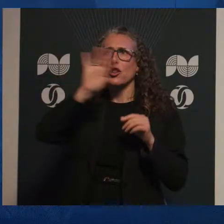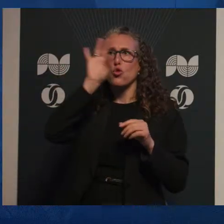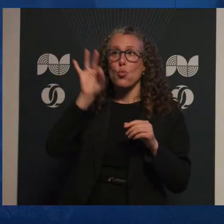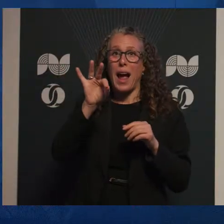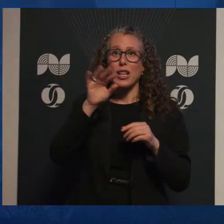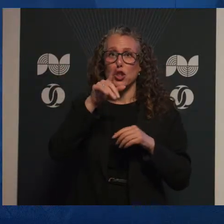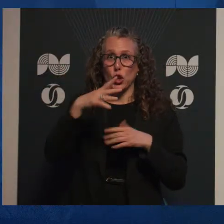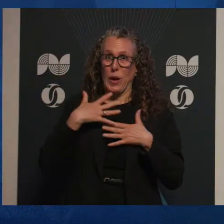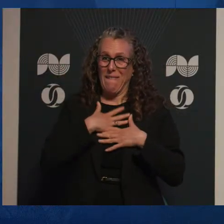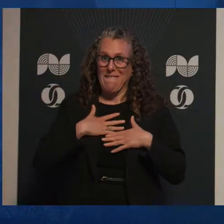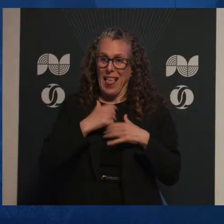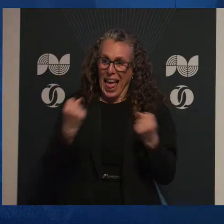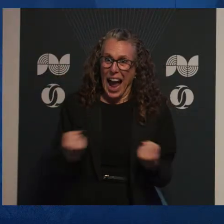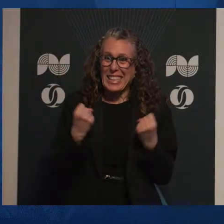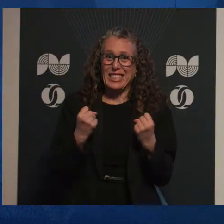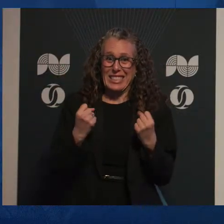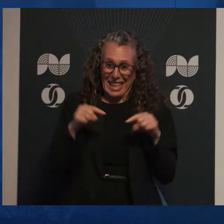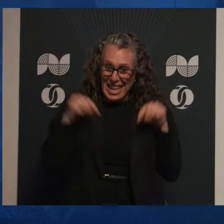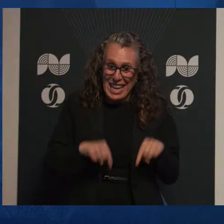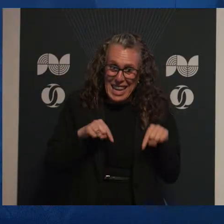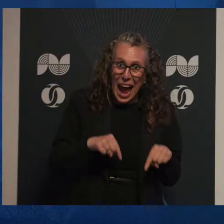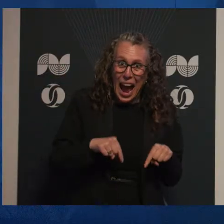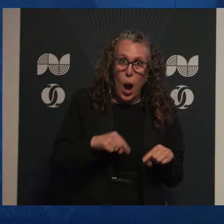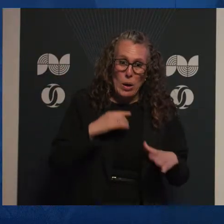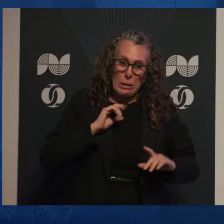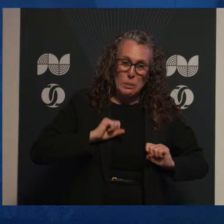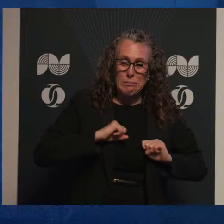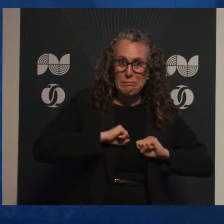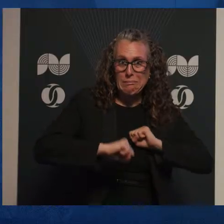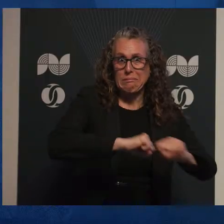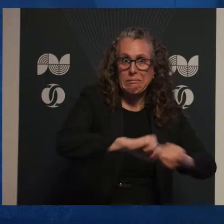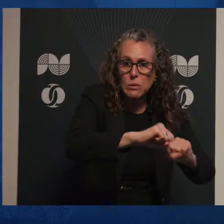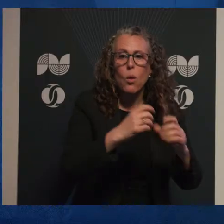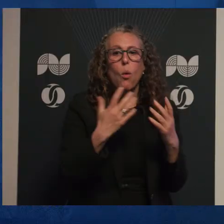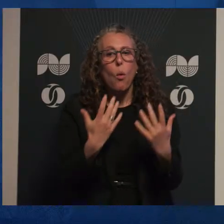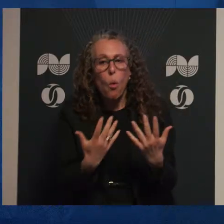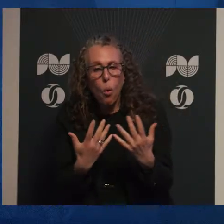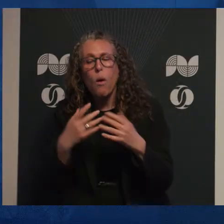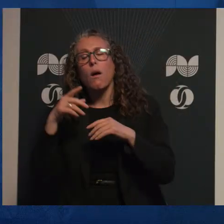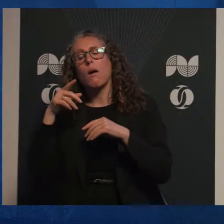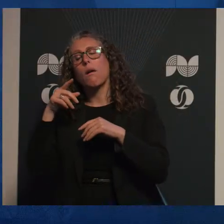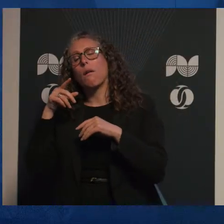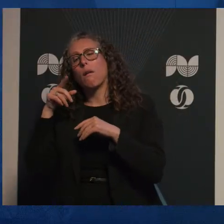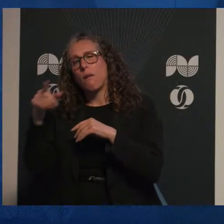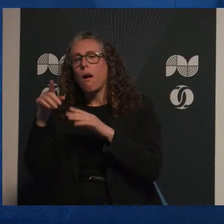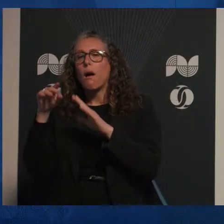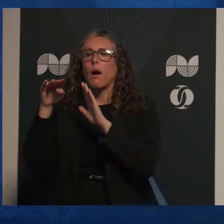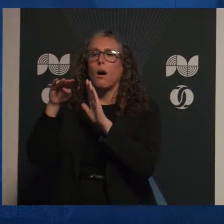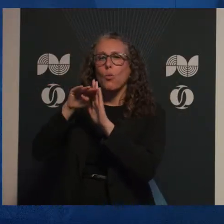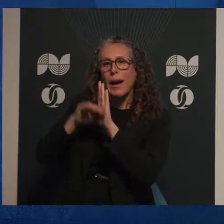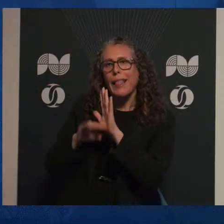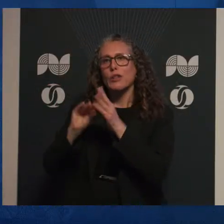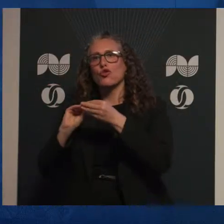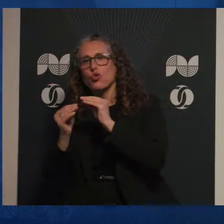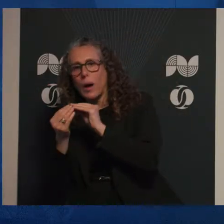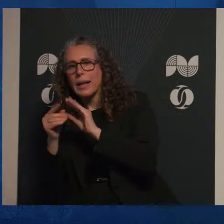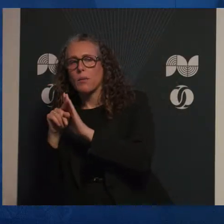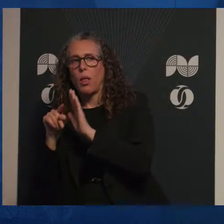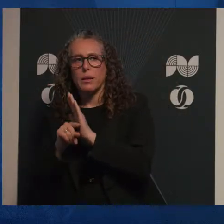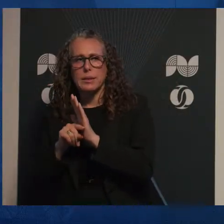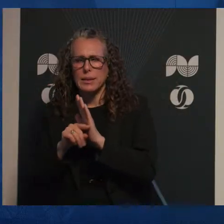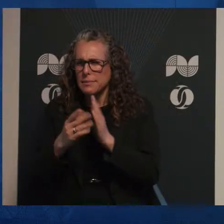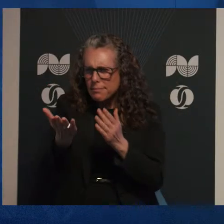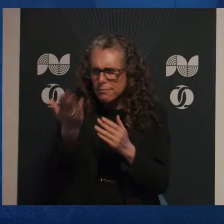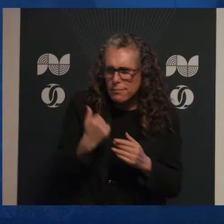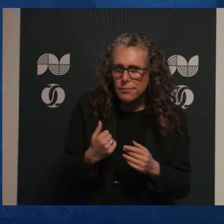is. Is that a fair? Regulation and geopolitics, or in the sense of urgency for transformation? Sorry, what did you say it again? Yeah, what I said